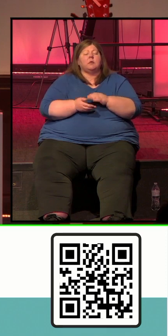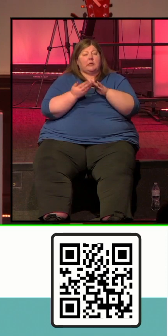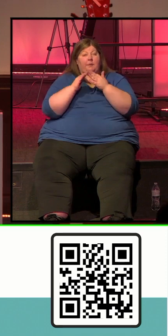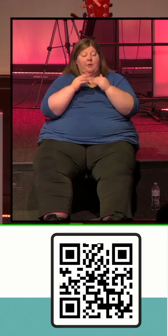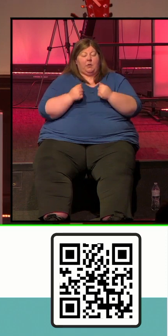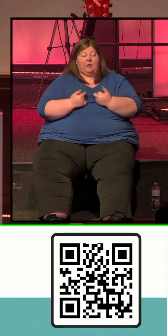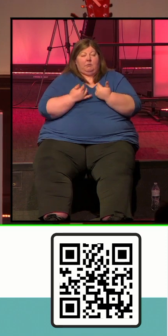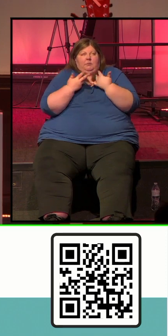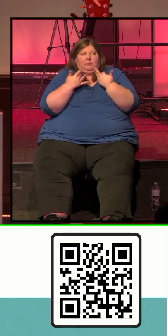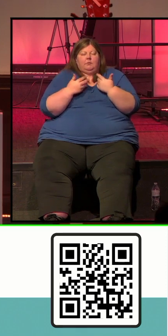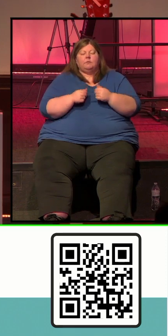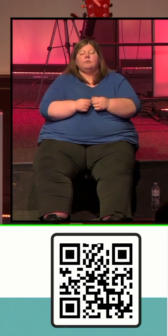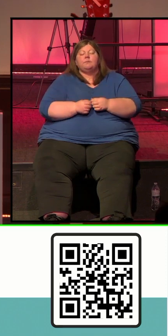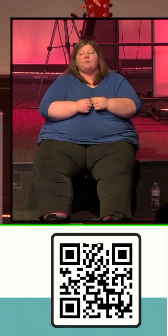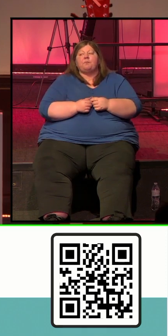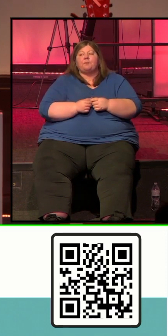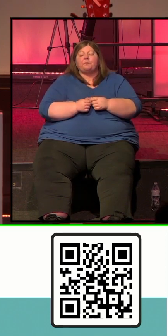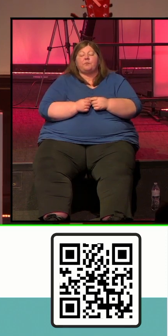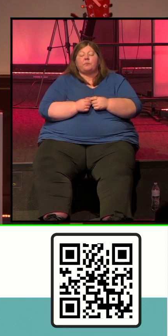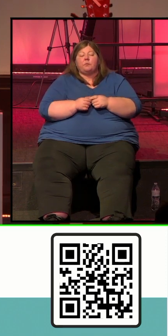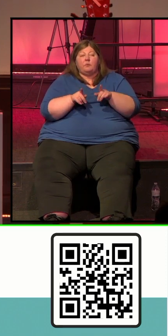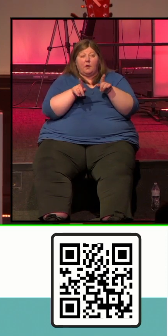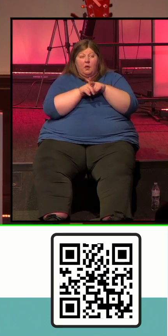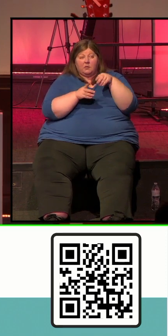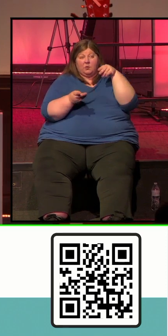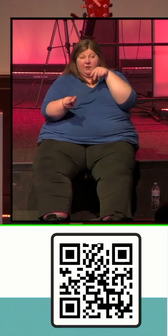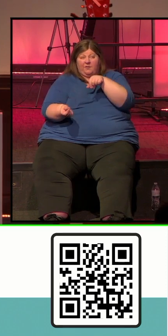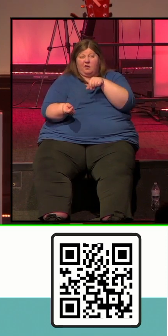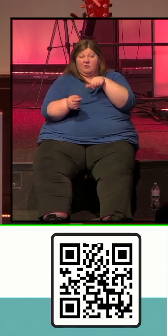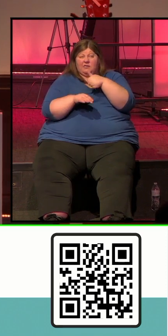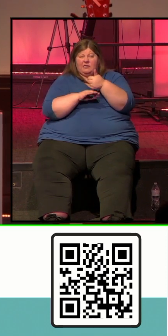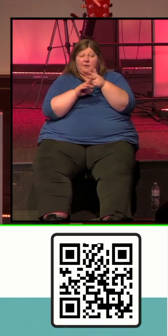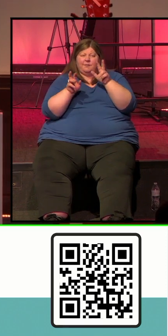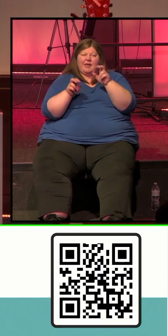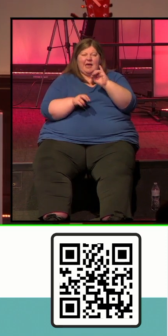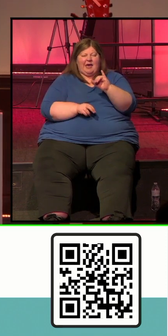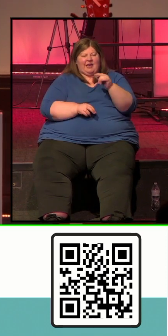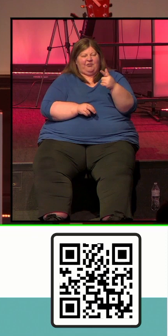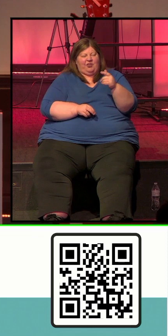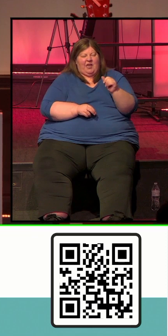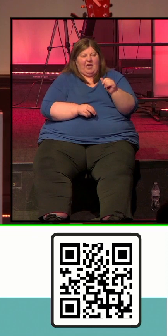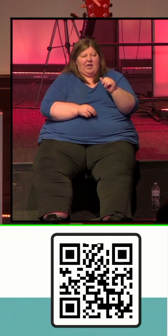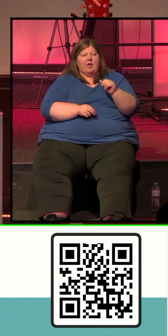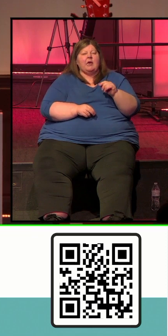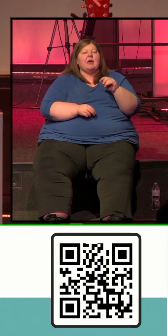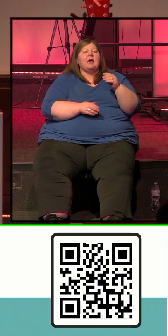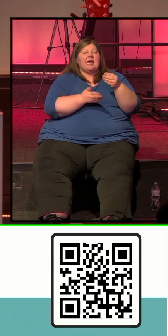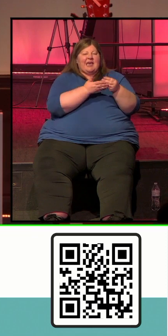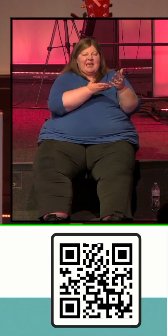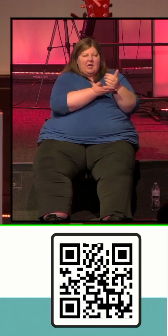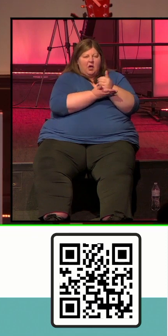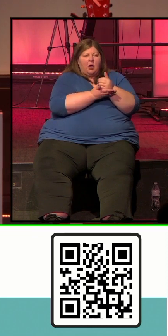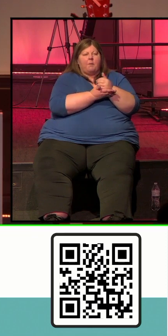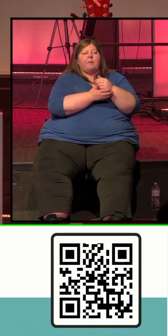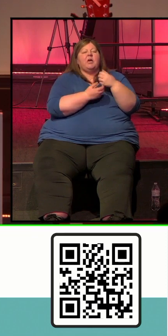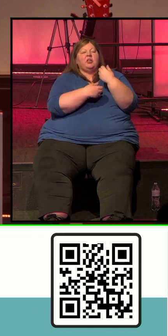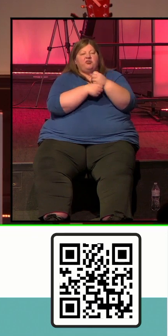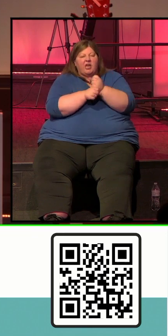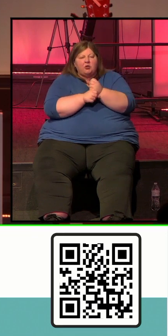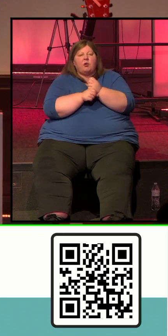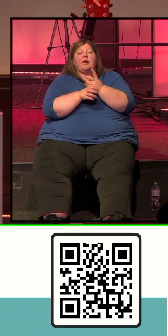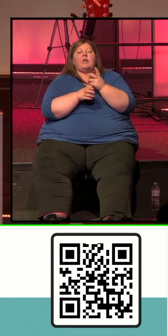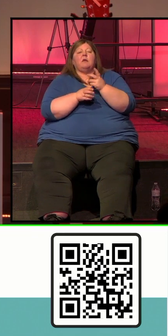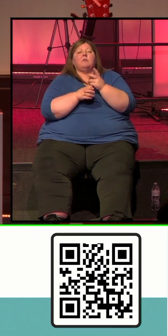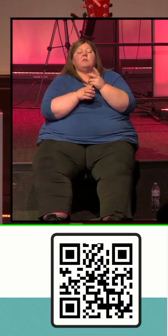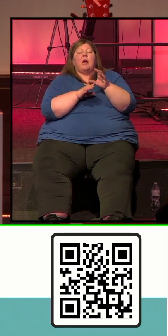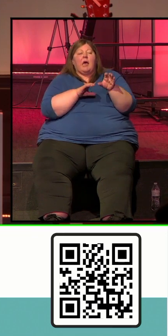community. And then also we helped to fund and start some what's called IGAs, income generating activities, which are kind of like small business